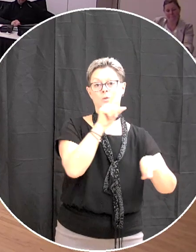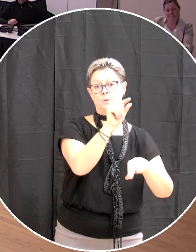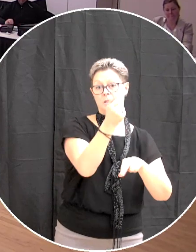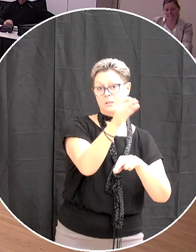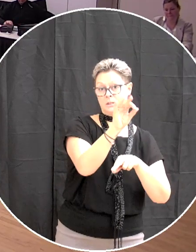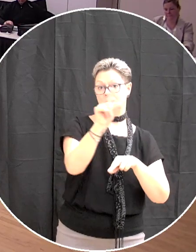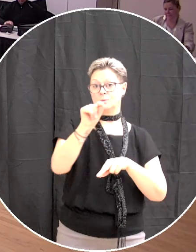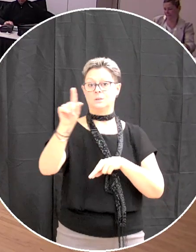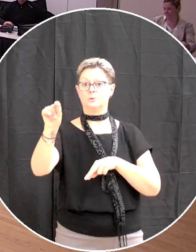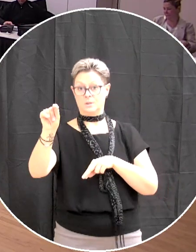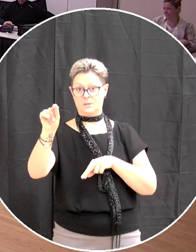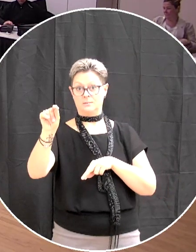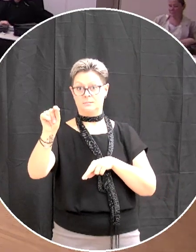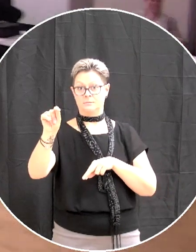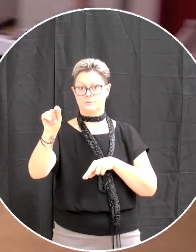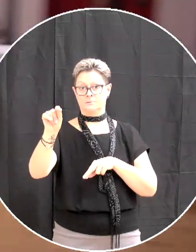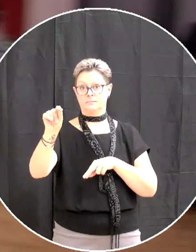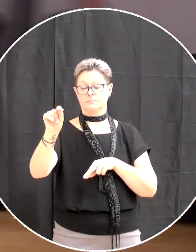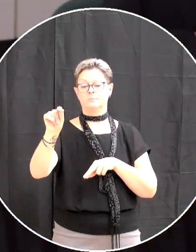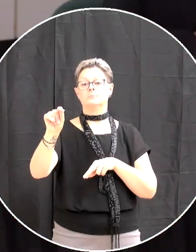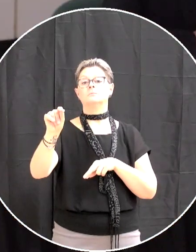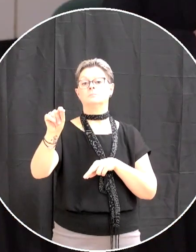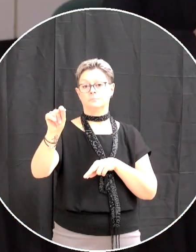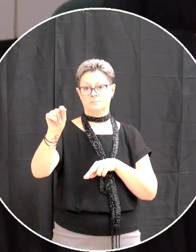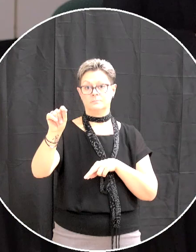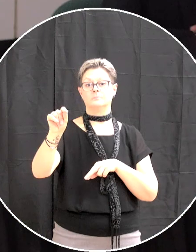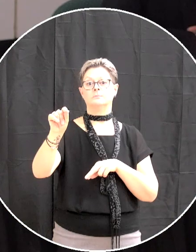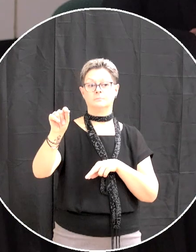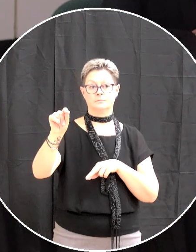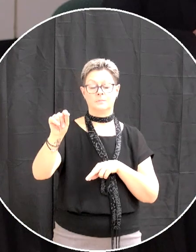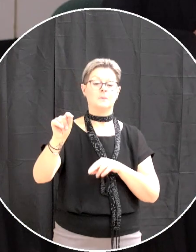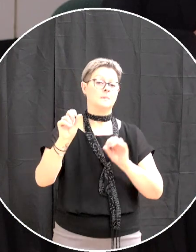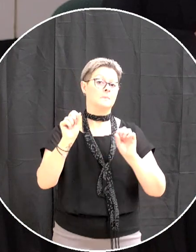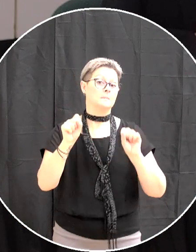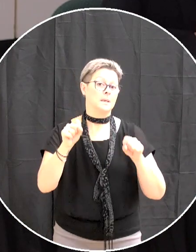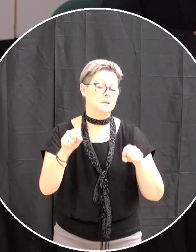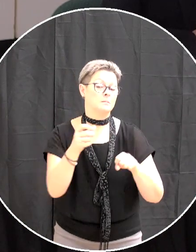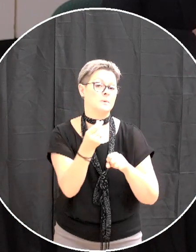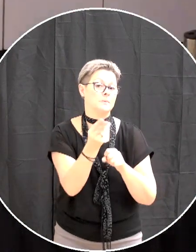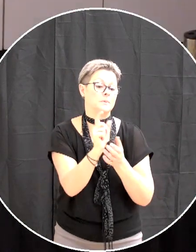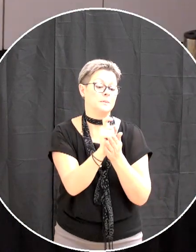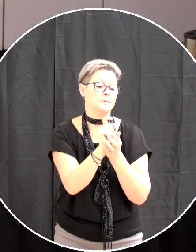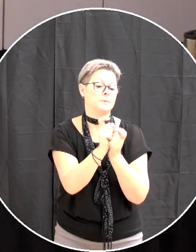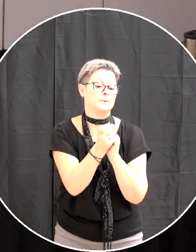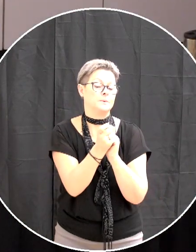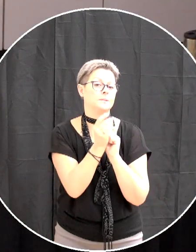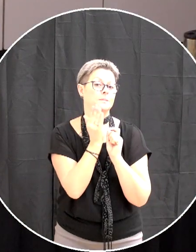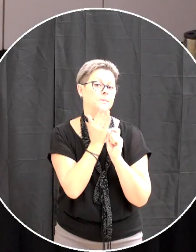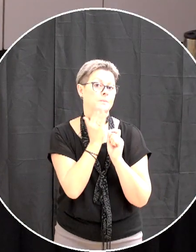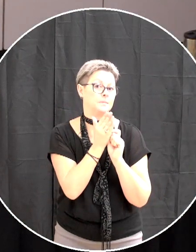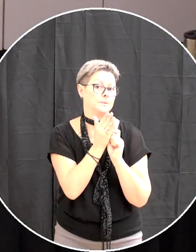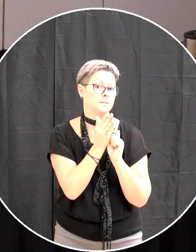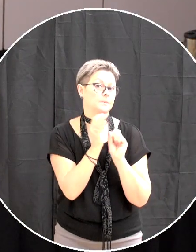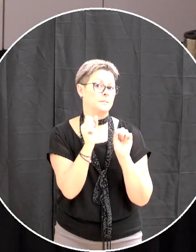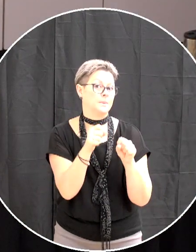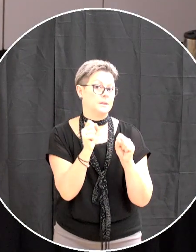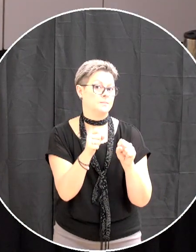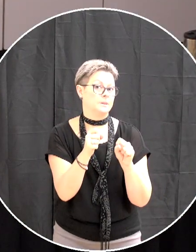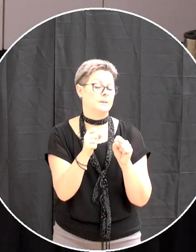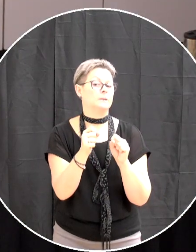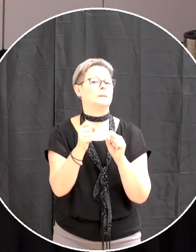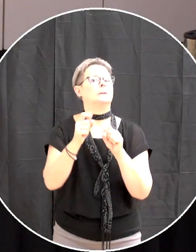2019-2020 as presented, acknowledging that there may be some small changes proposed following a provincial government